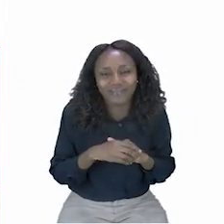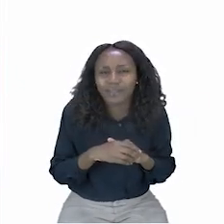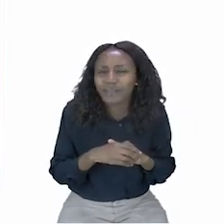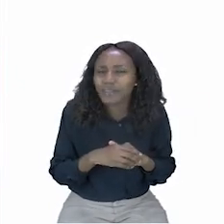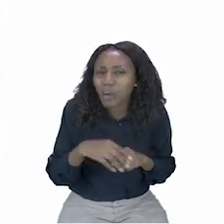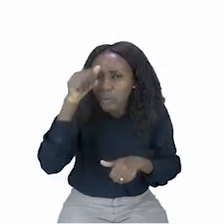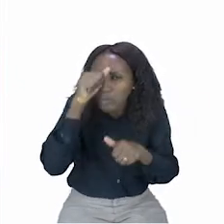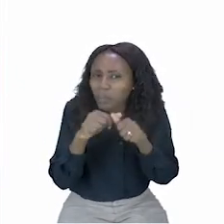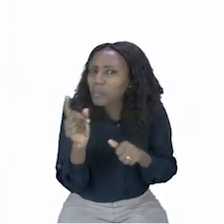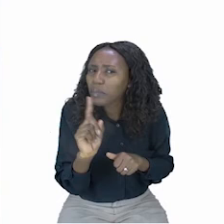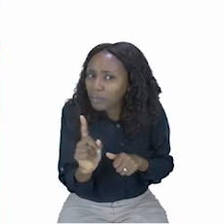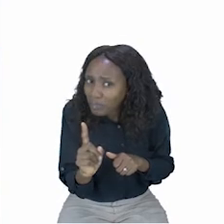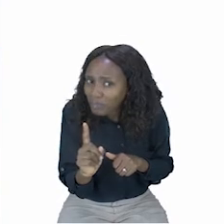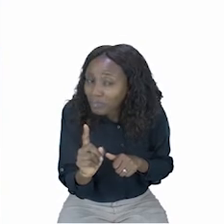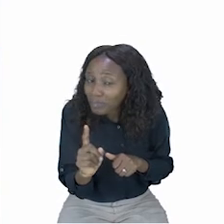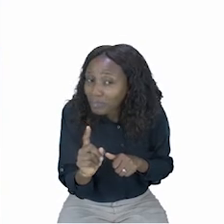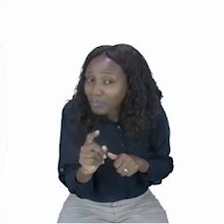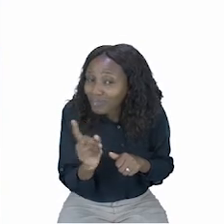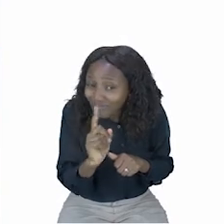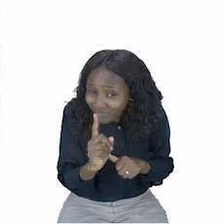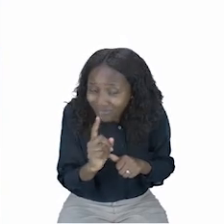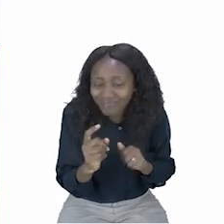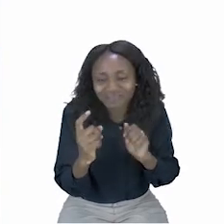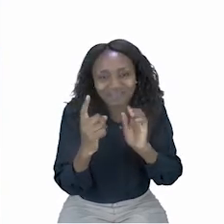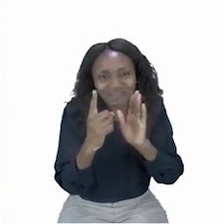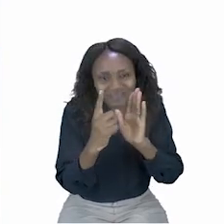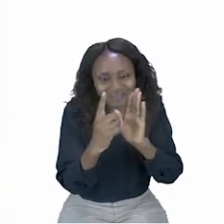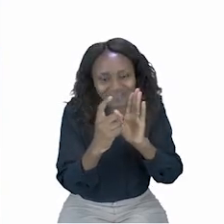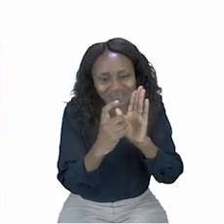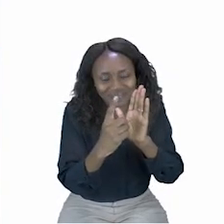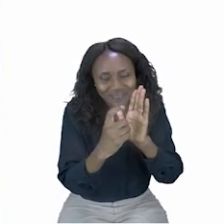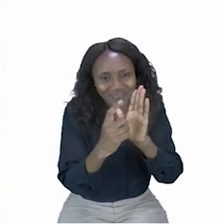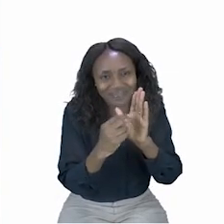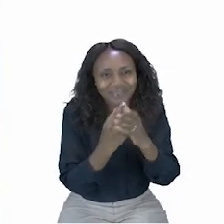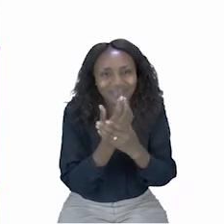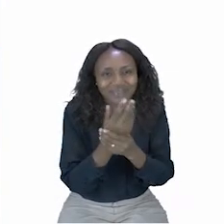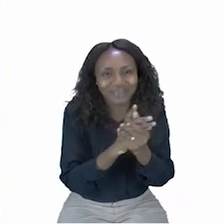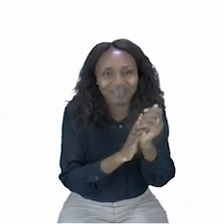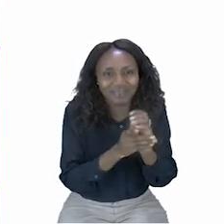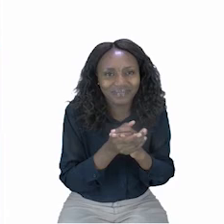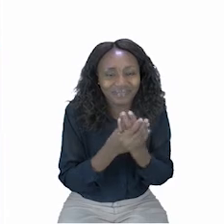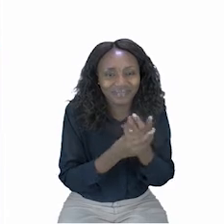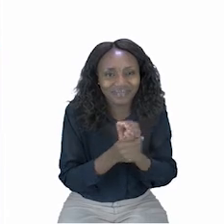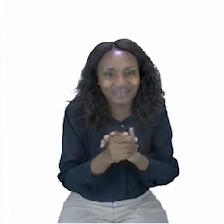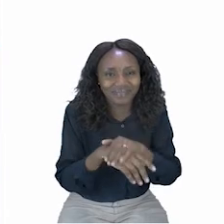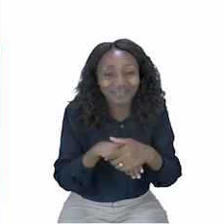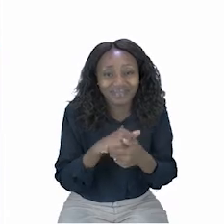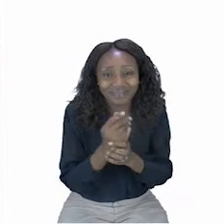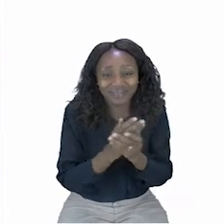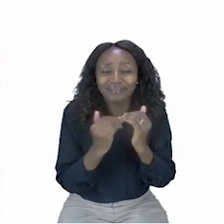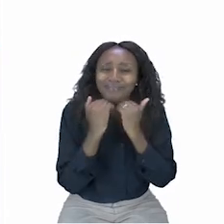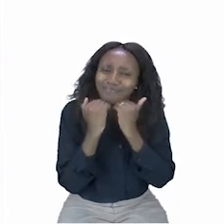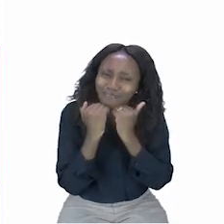we start today's lesson, it is very important for us to sanitize. Now